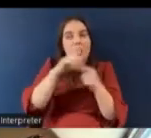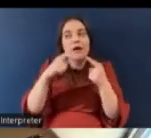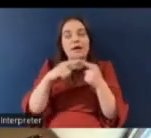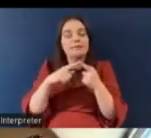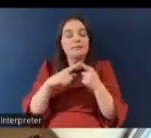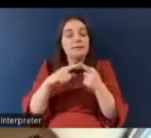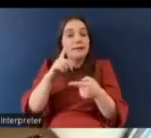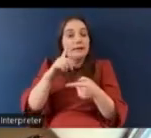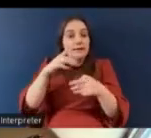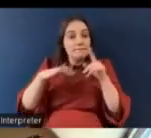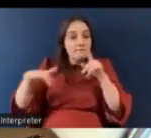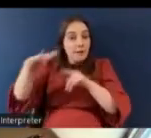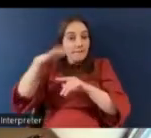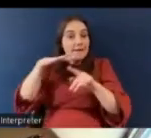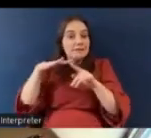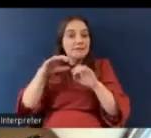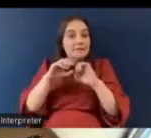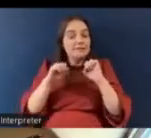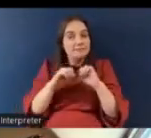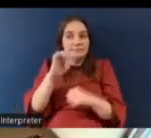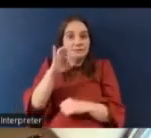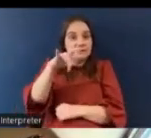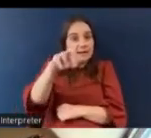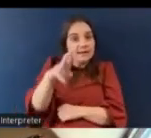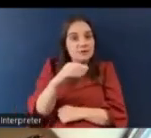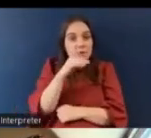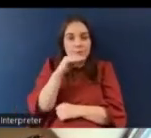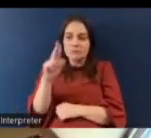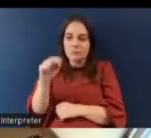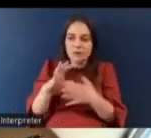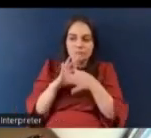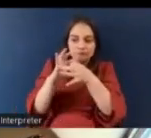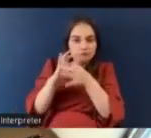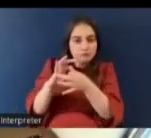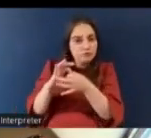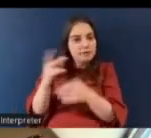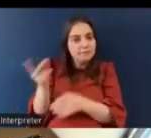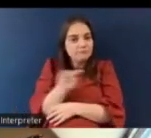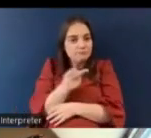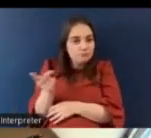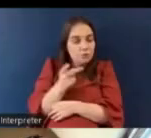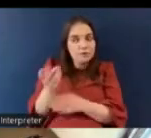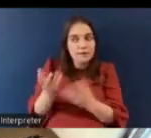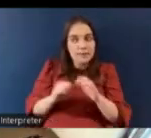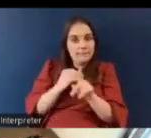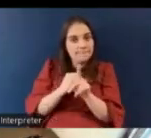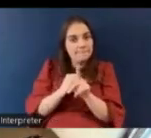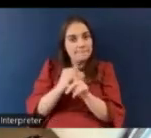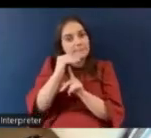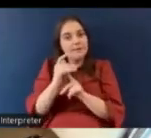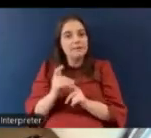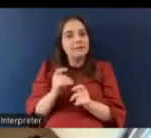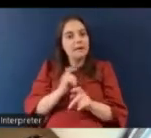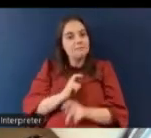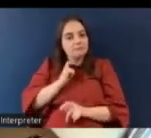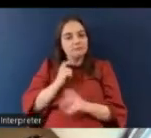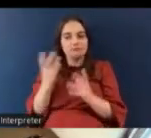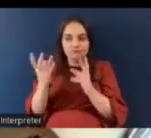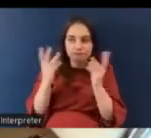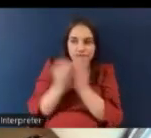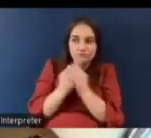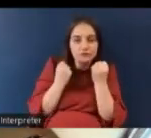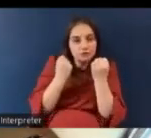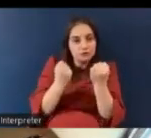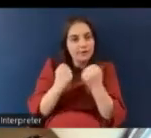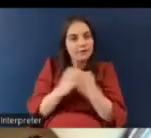to strengthen the capacity of both to deal with environmental issues and build a just and sustainable society. So back